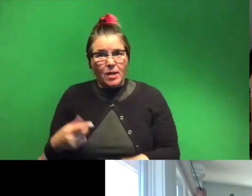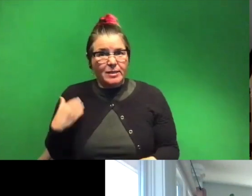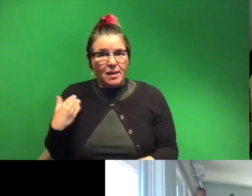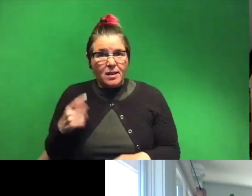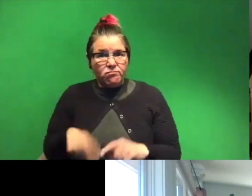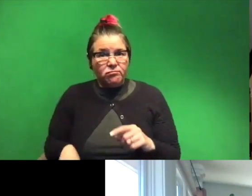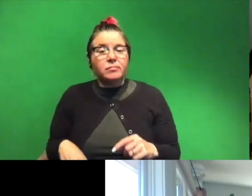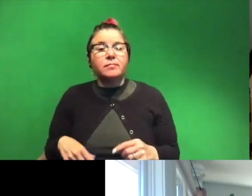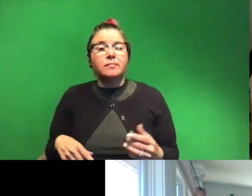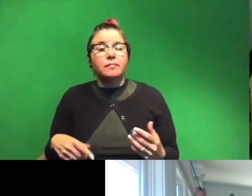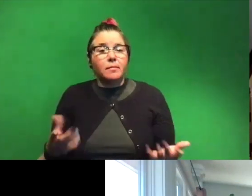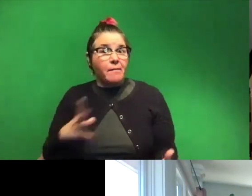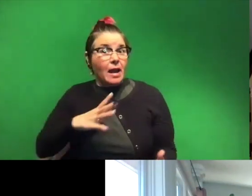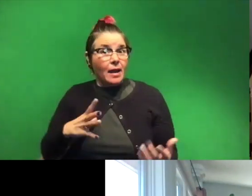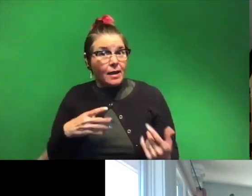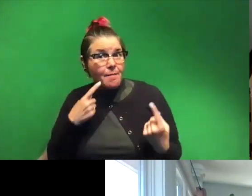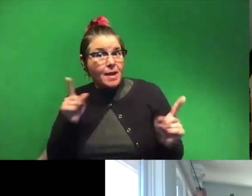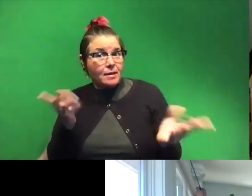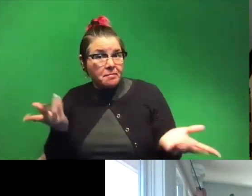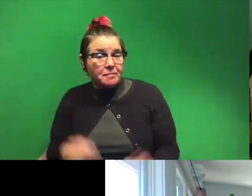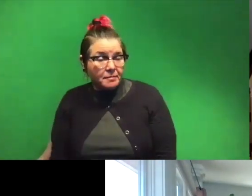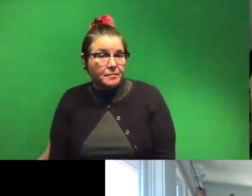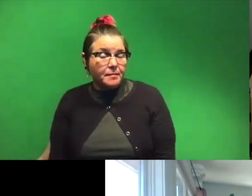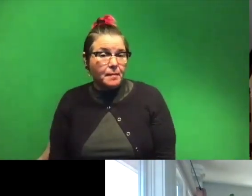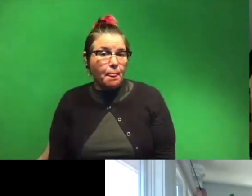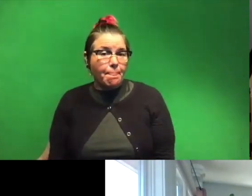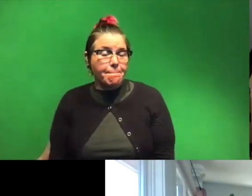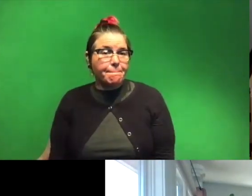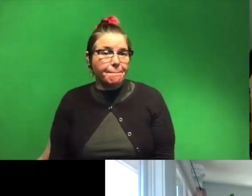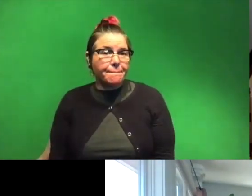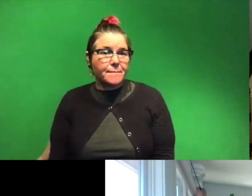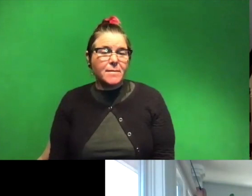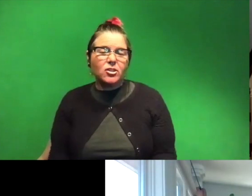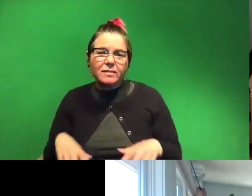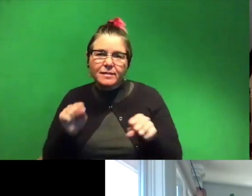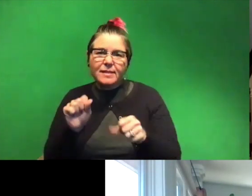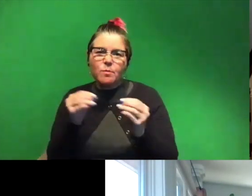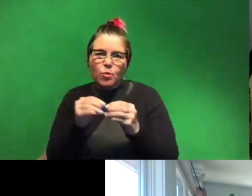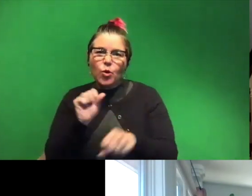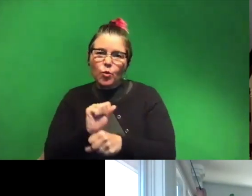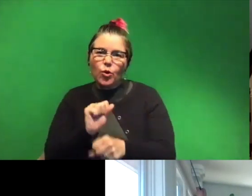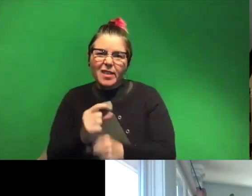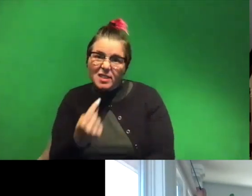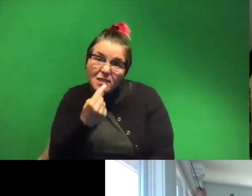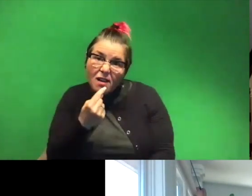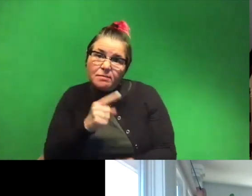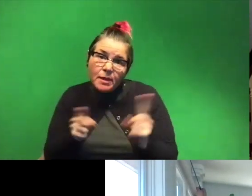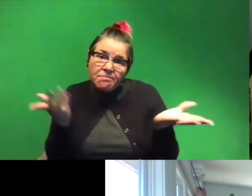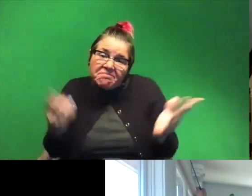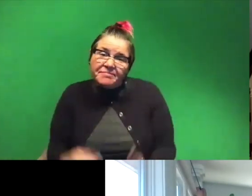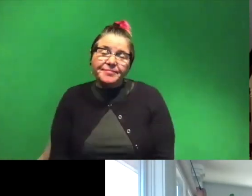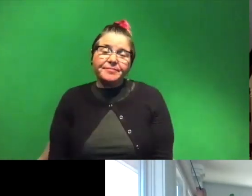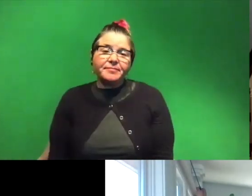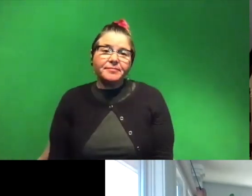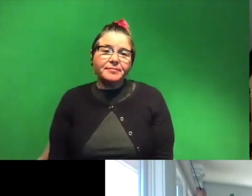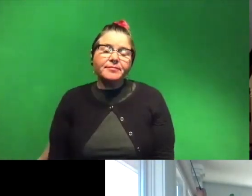and I'm fine here. I'm here. So, you know, it's just going to take more work, which inherently sucks, but